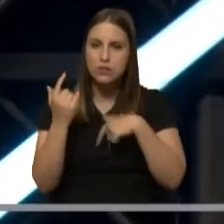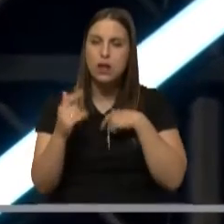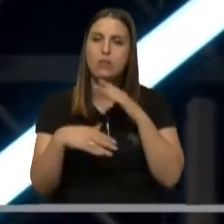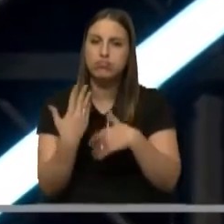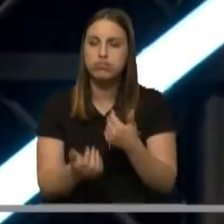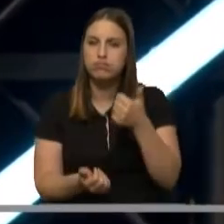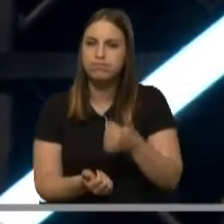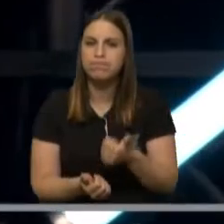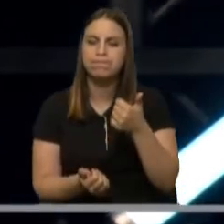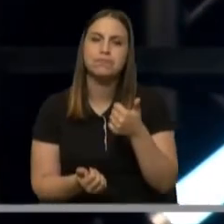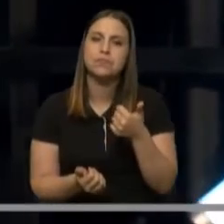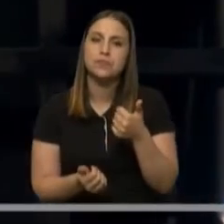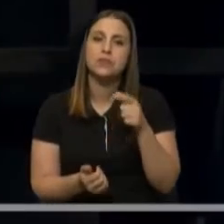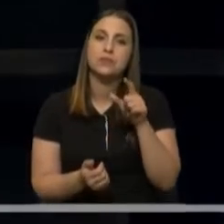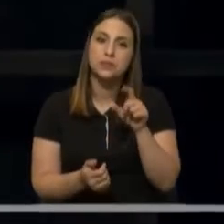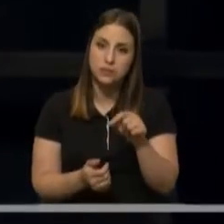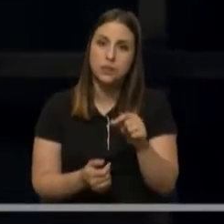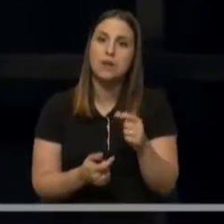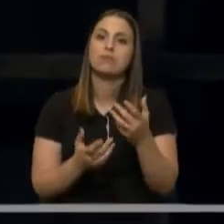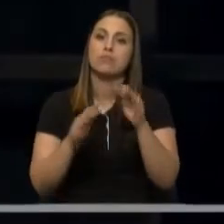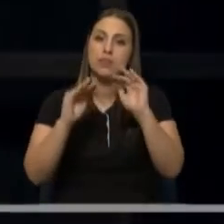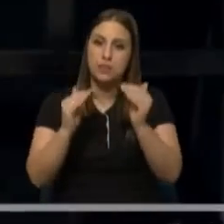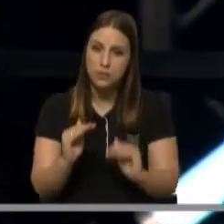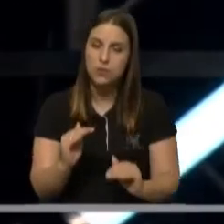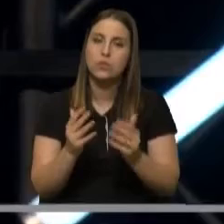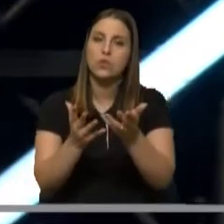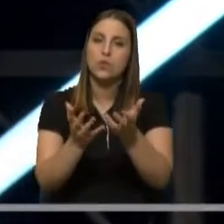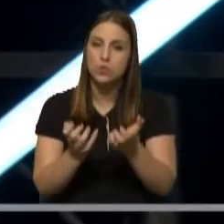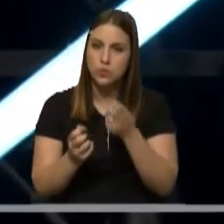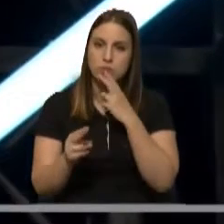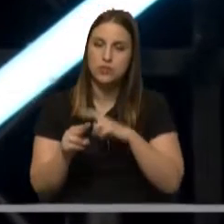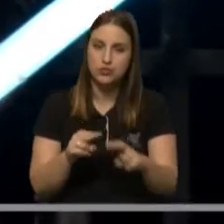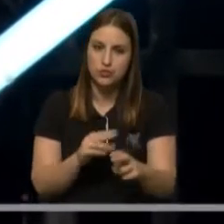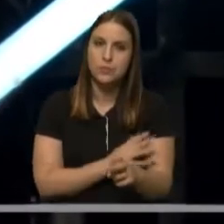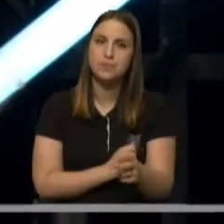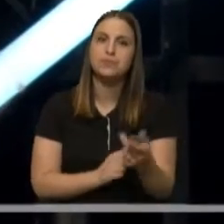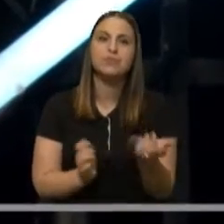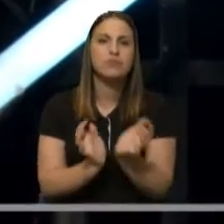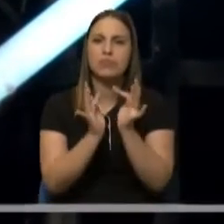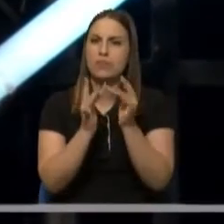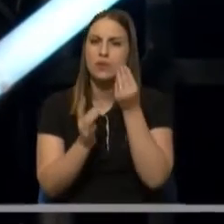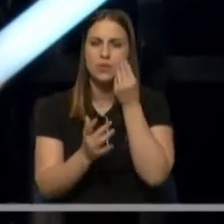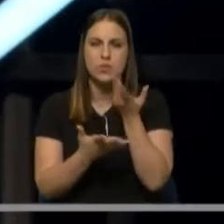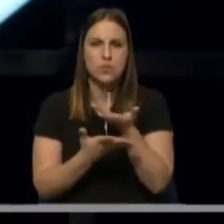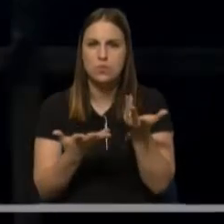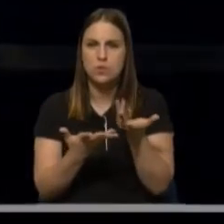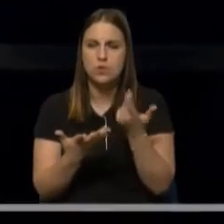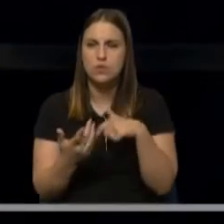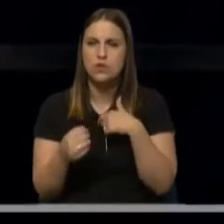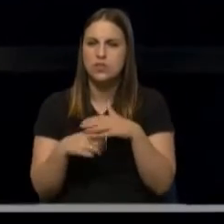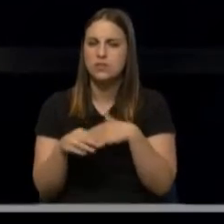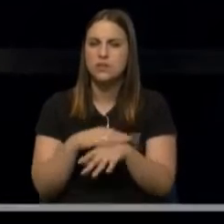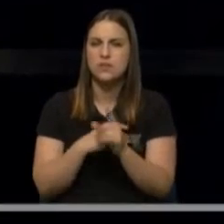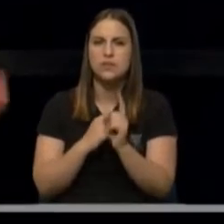and dramatically reduce the power consumption. And come to our network itself. What we are doing is